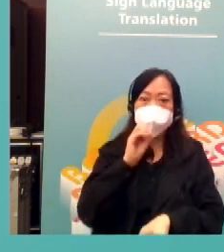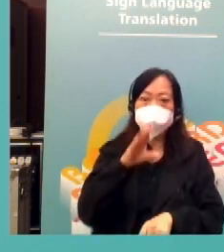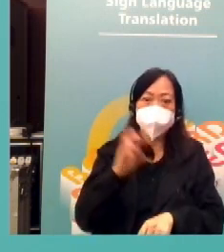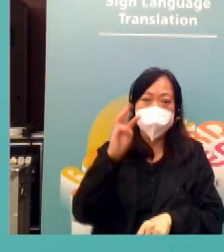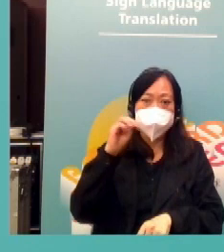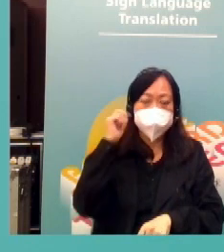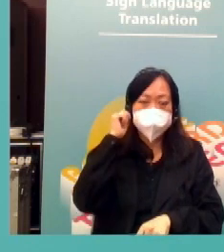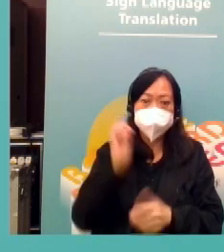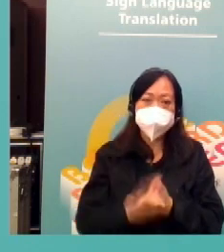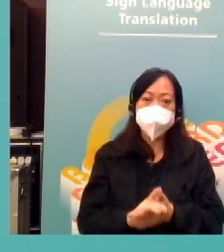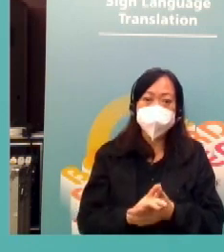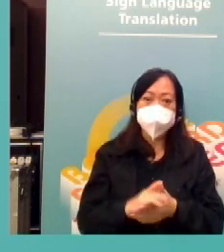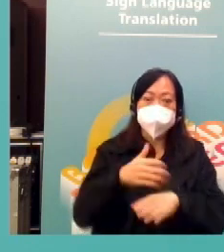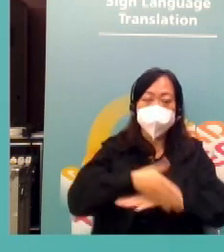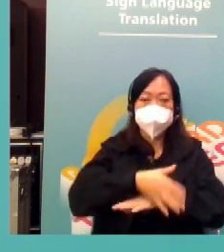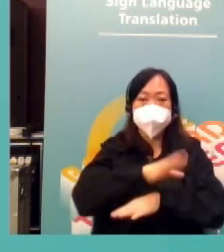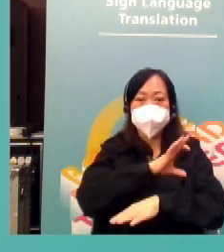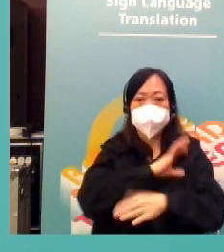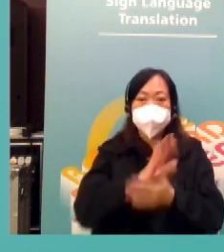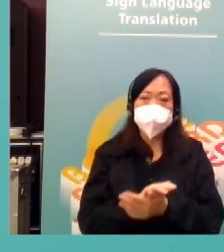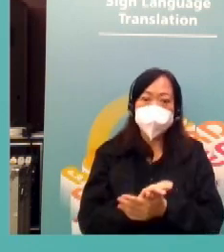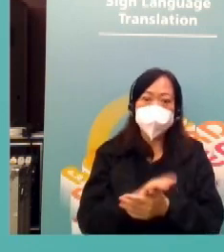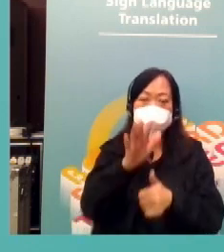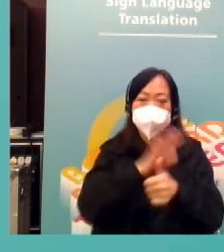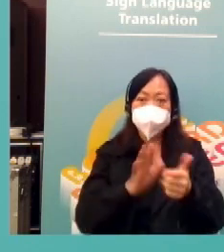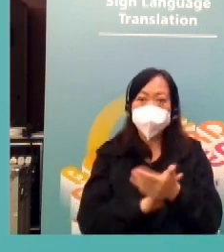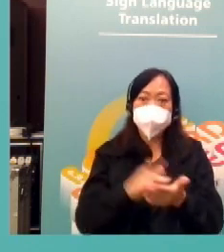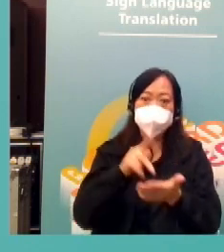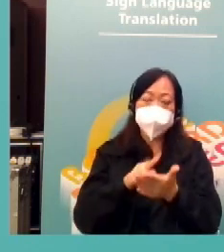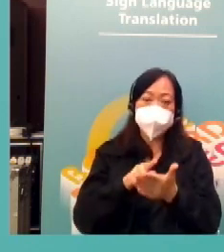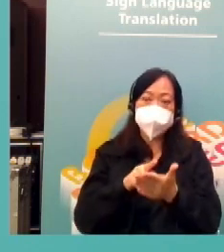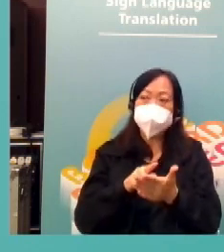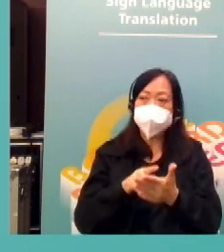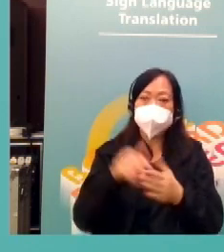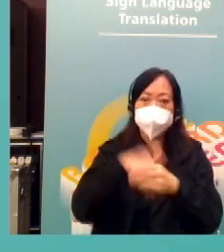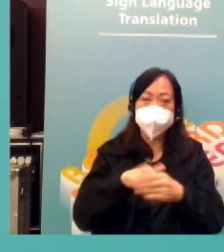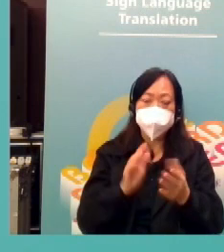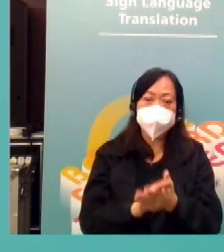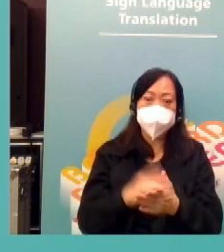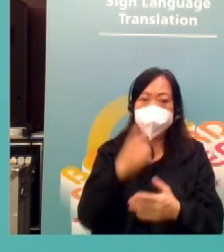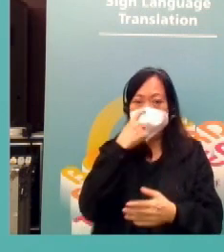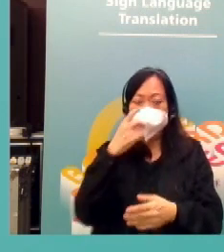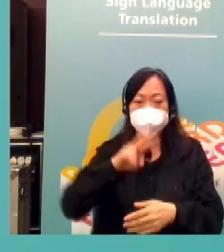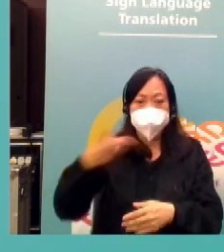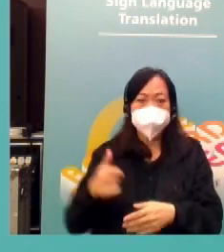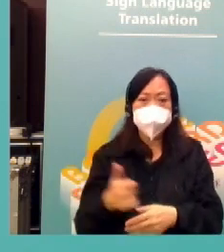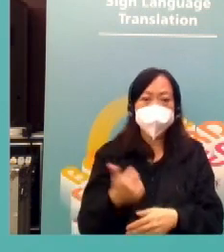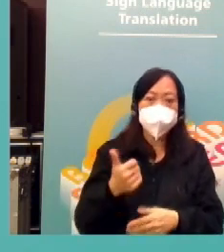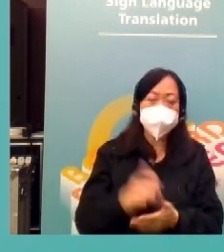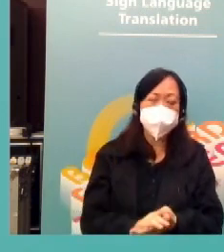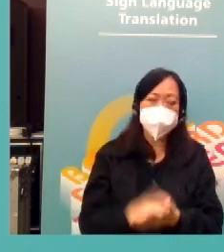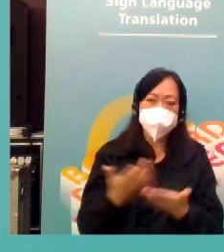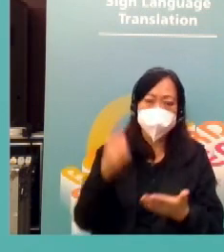around for a few years. And I know in UK, it's been developing really well. And I wonder, what's the major